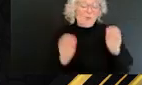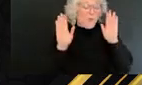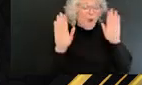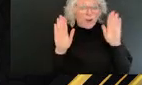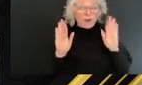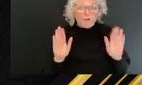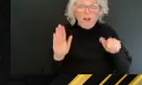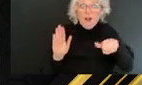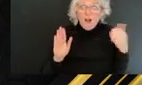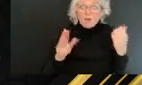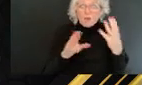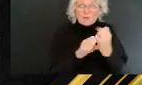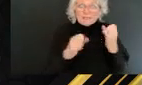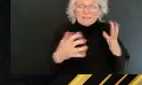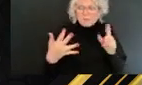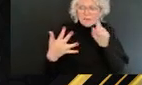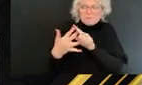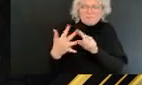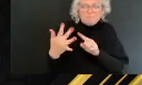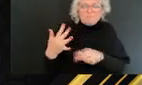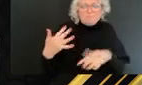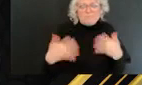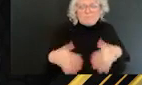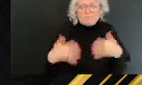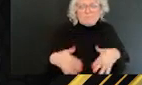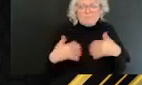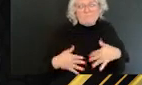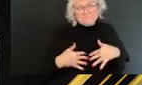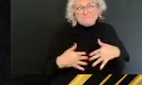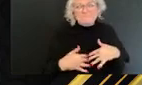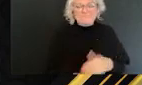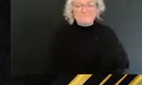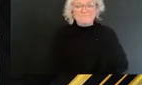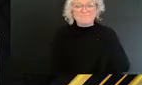wonderful, wonderful recipients for this fine award.